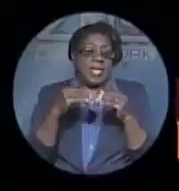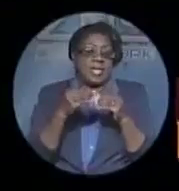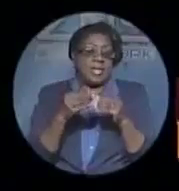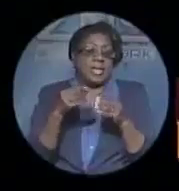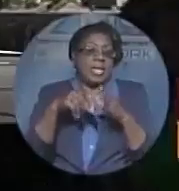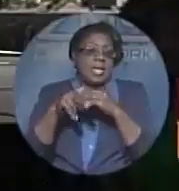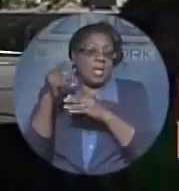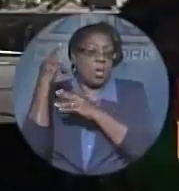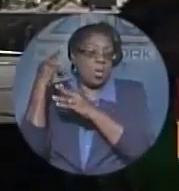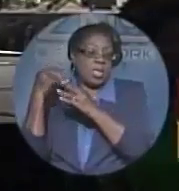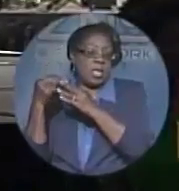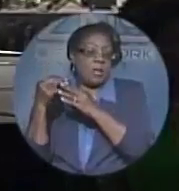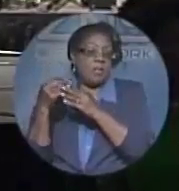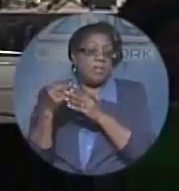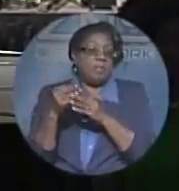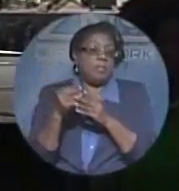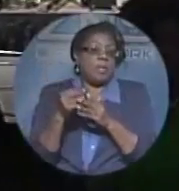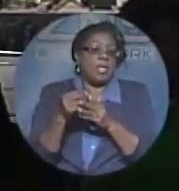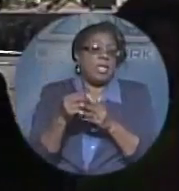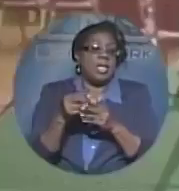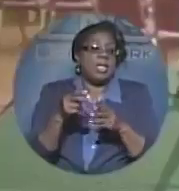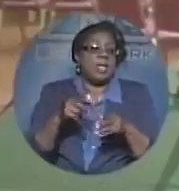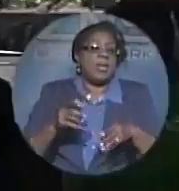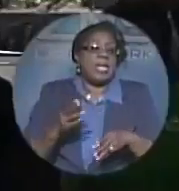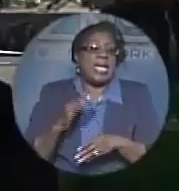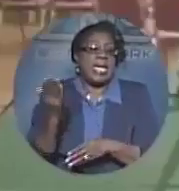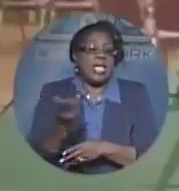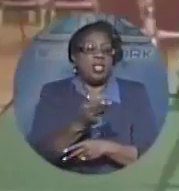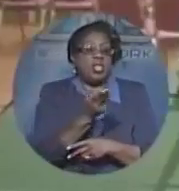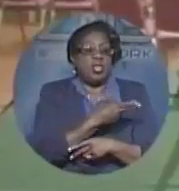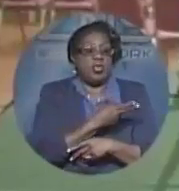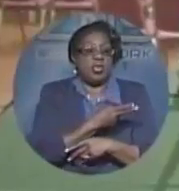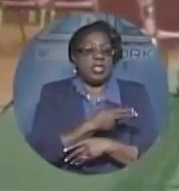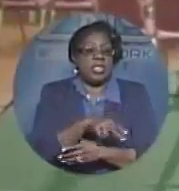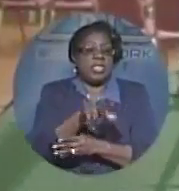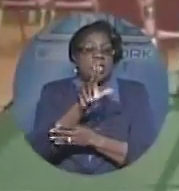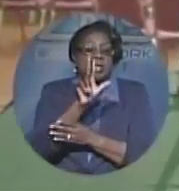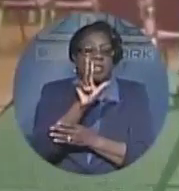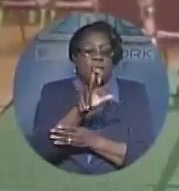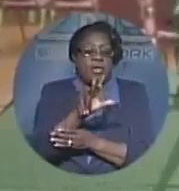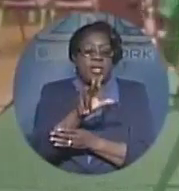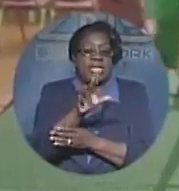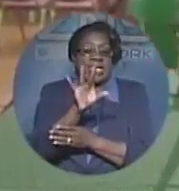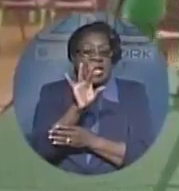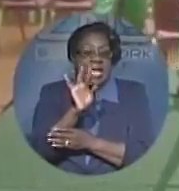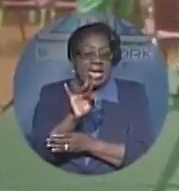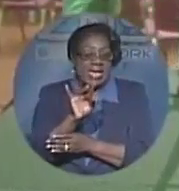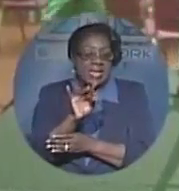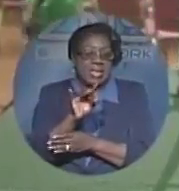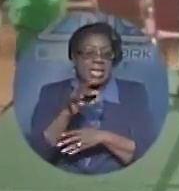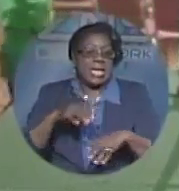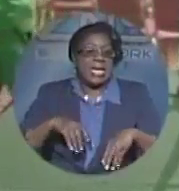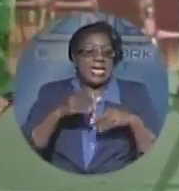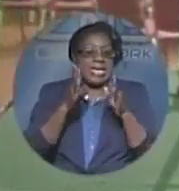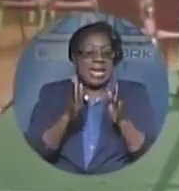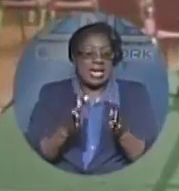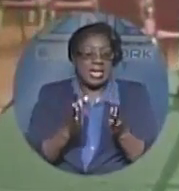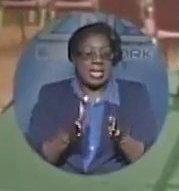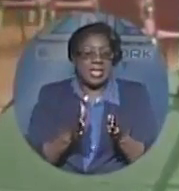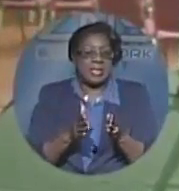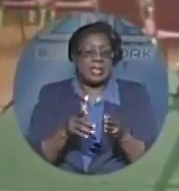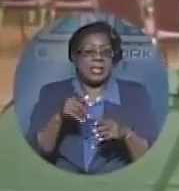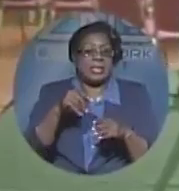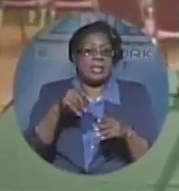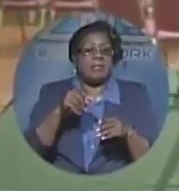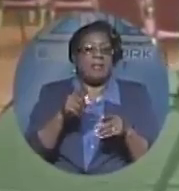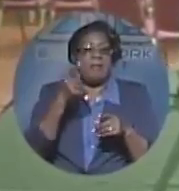for the upcoming general election. There's a live shot from that event set for tonight. Now, the highlight is the announcement of the party's deputy